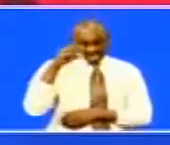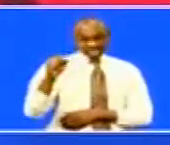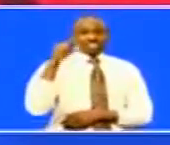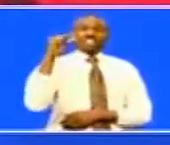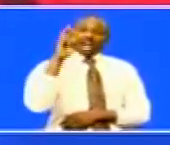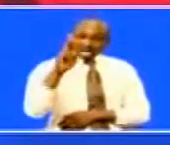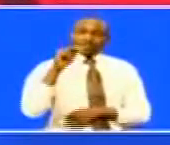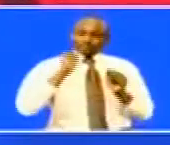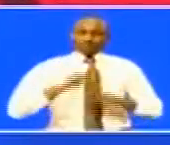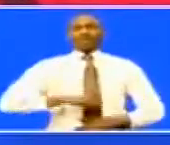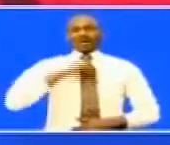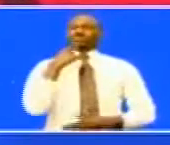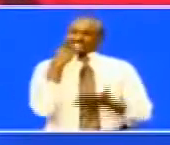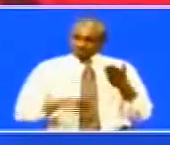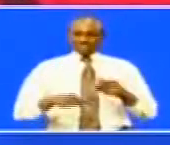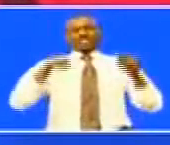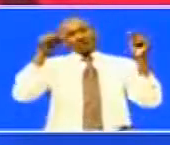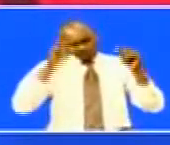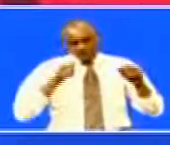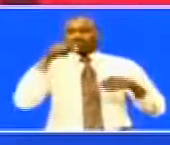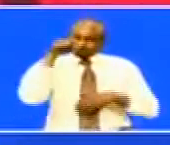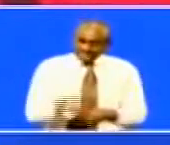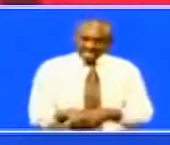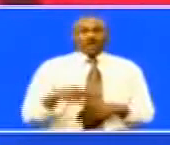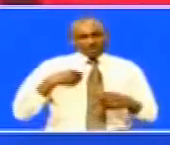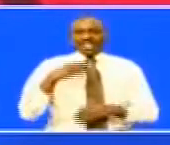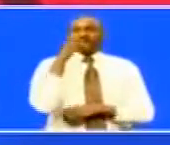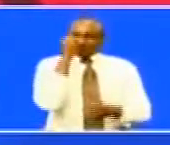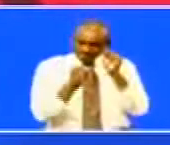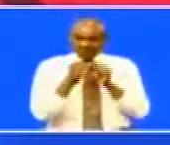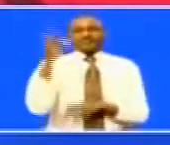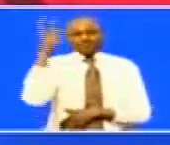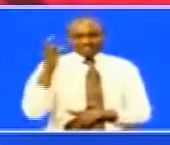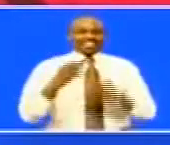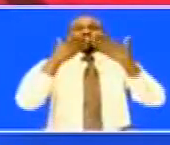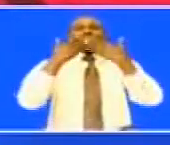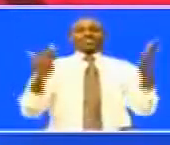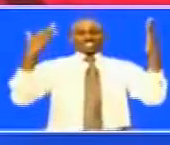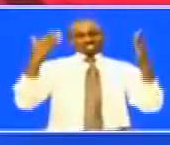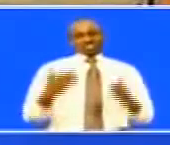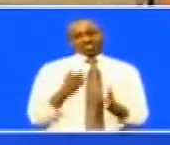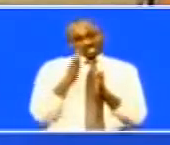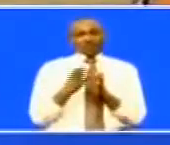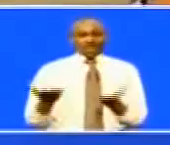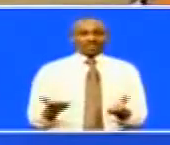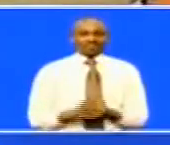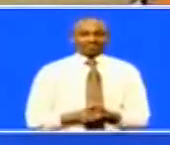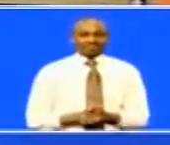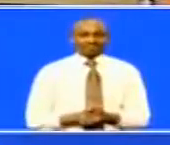proudly say that as of today, we are 55% done.